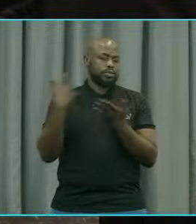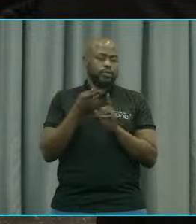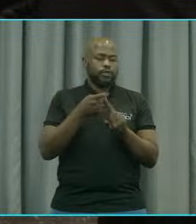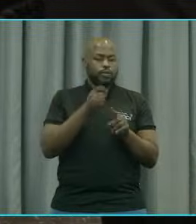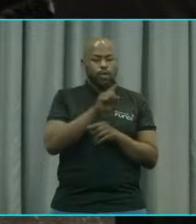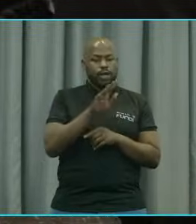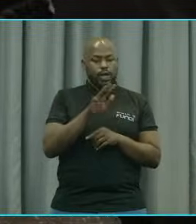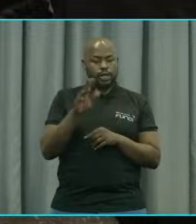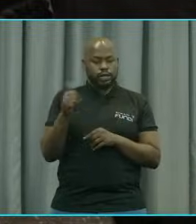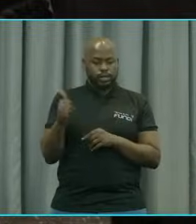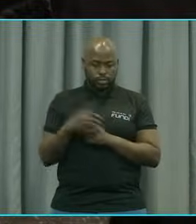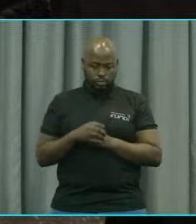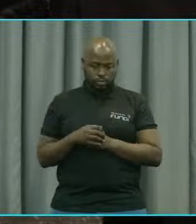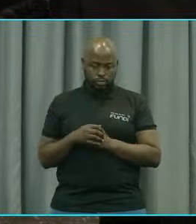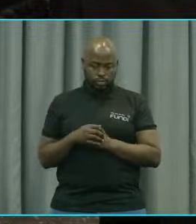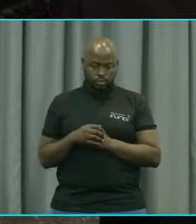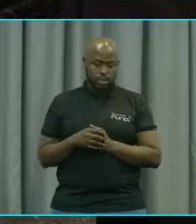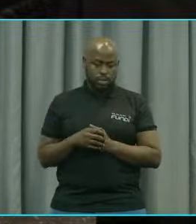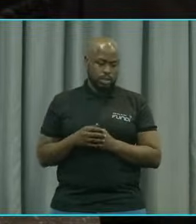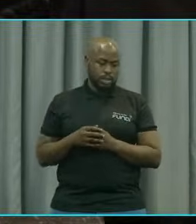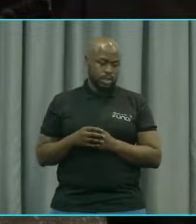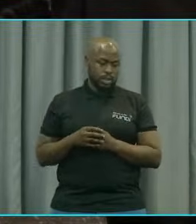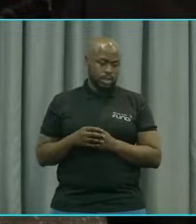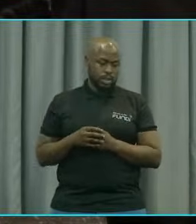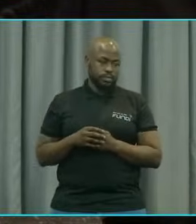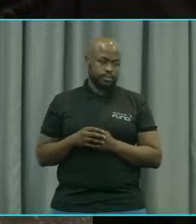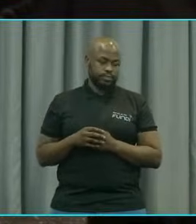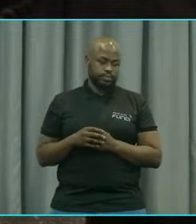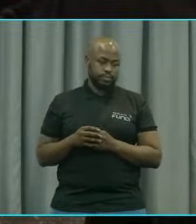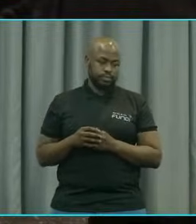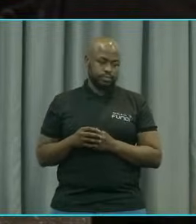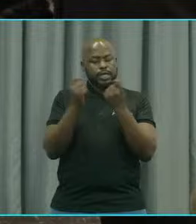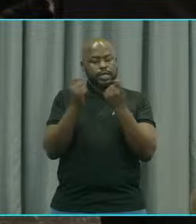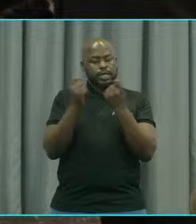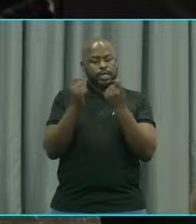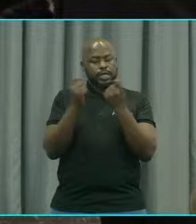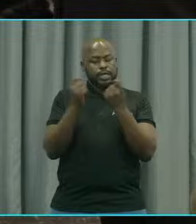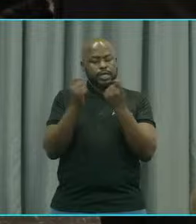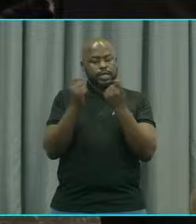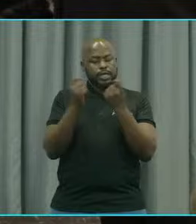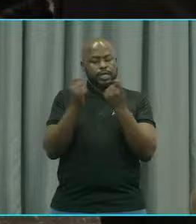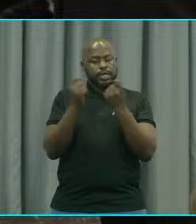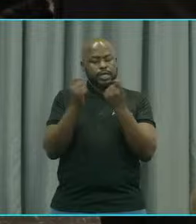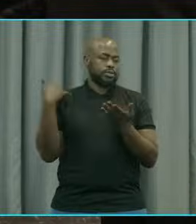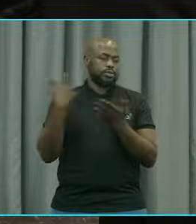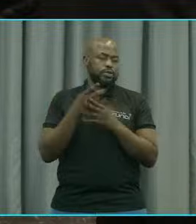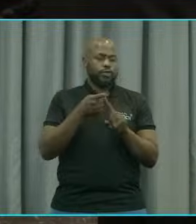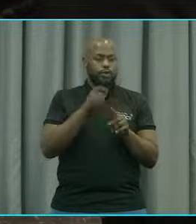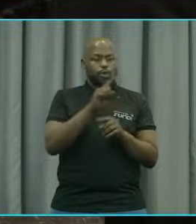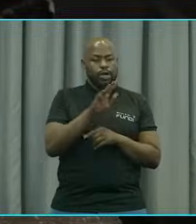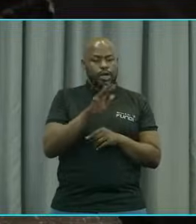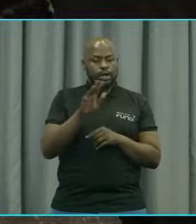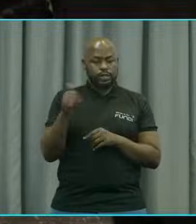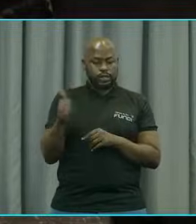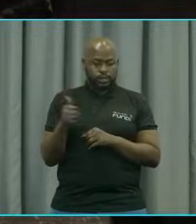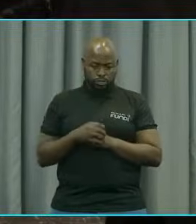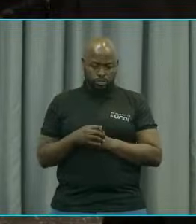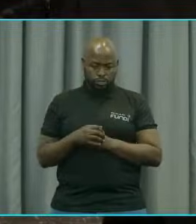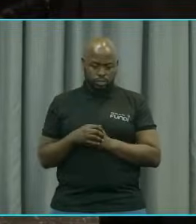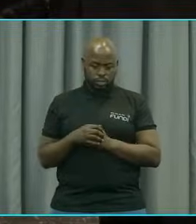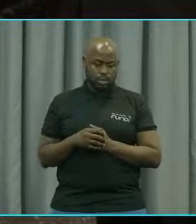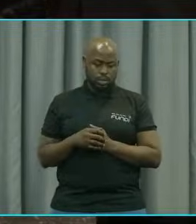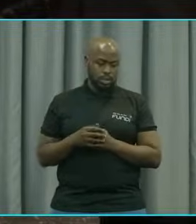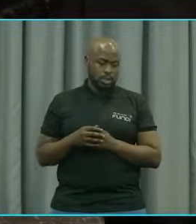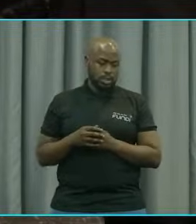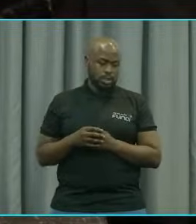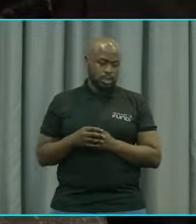not. Let me speak about actually the budget. Martin has said, it is not. Let me speak